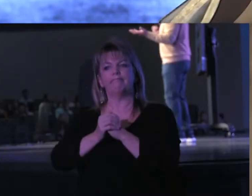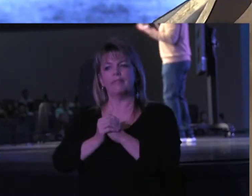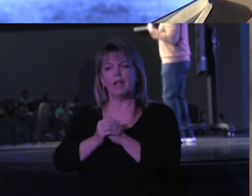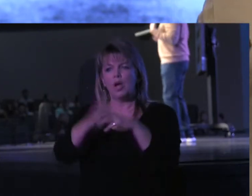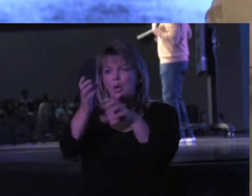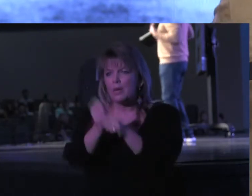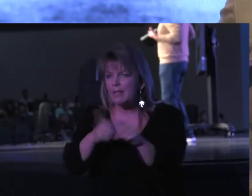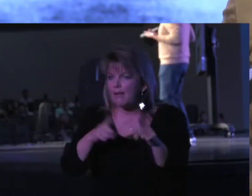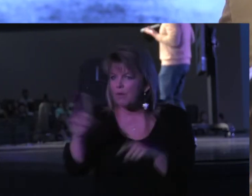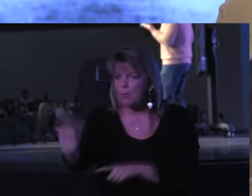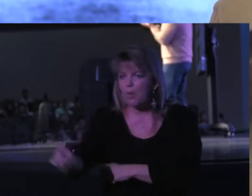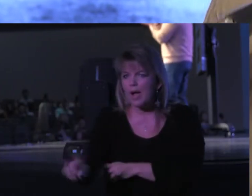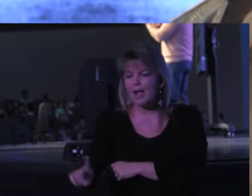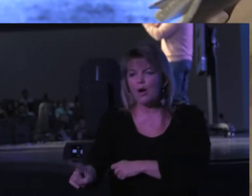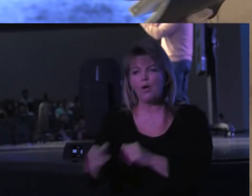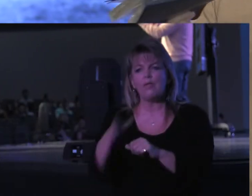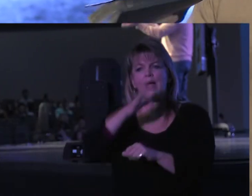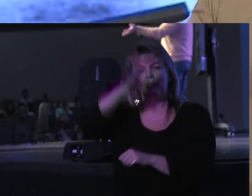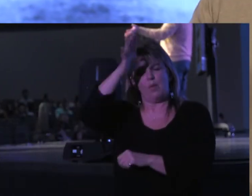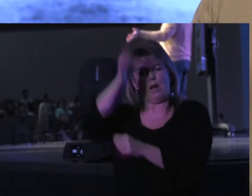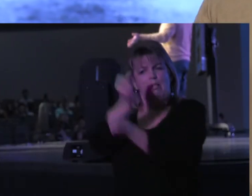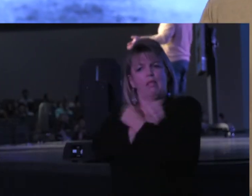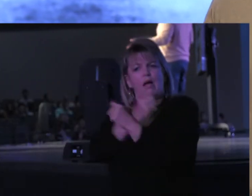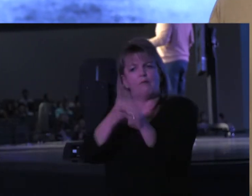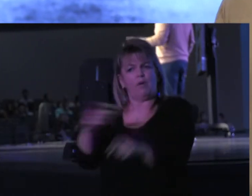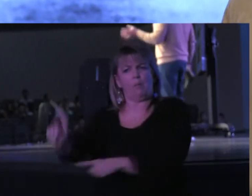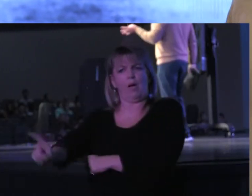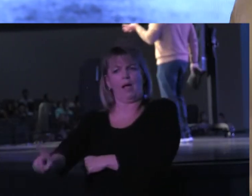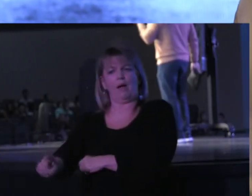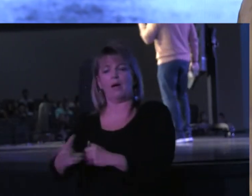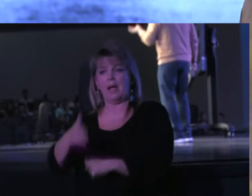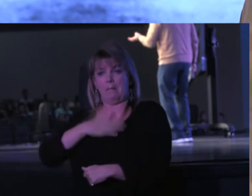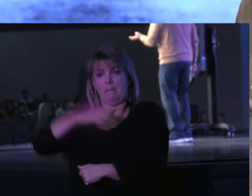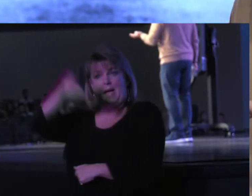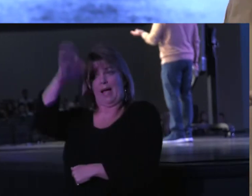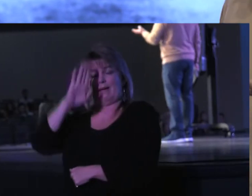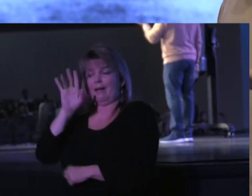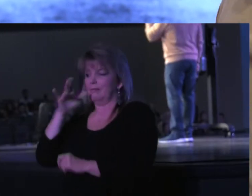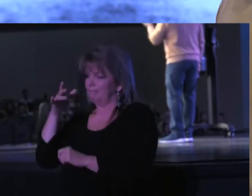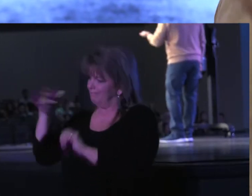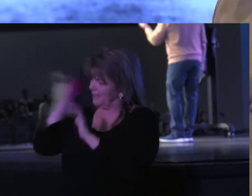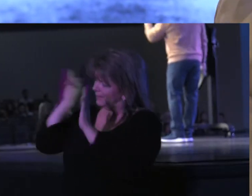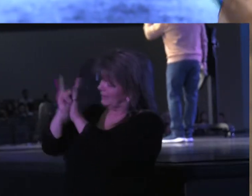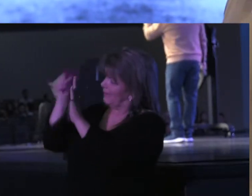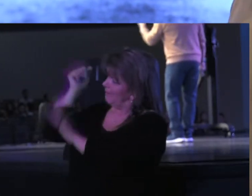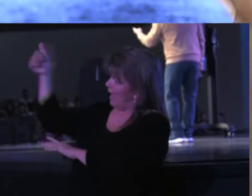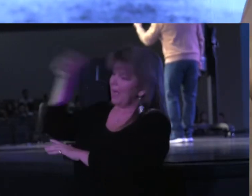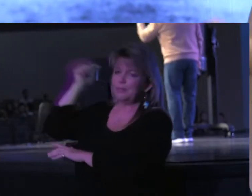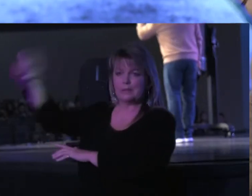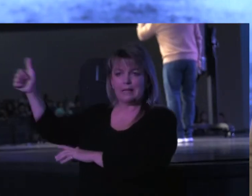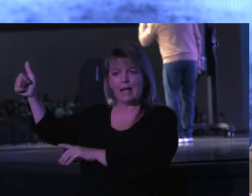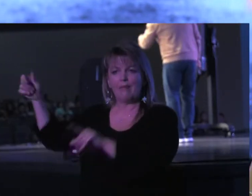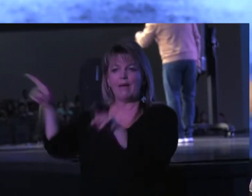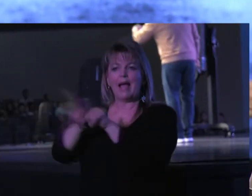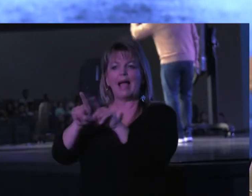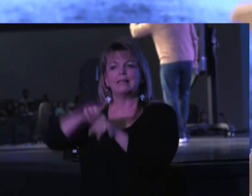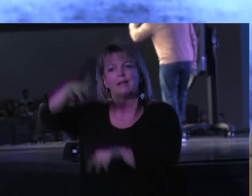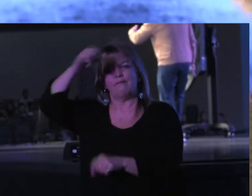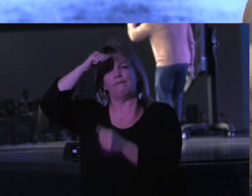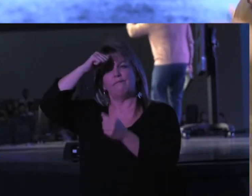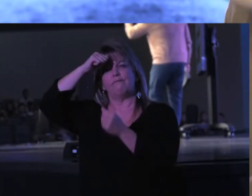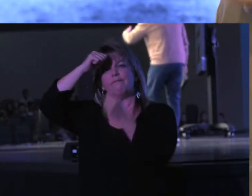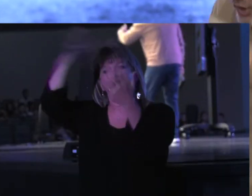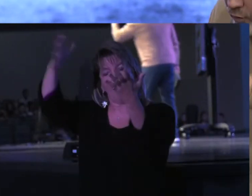get that? Where does that parental love come from? My God has identified himself as a father.